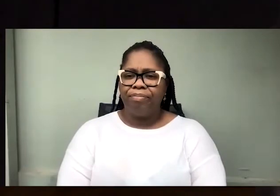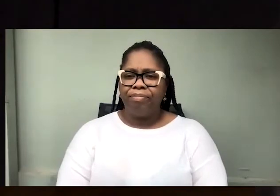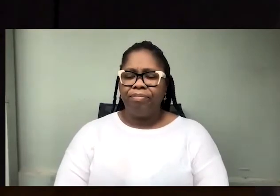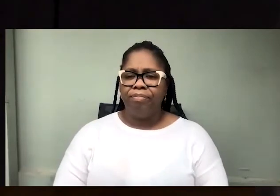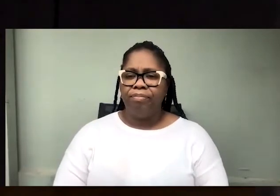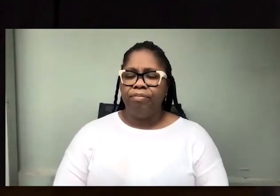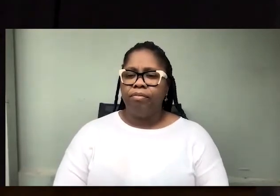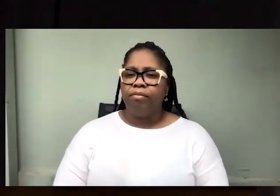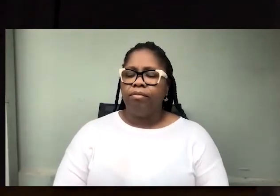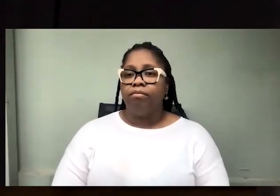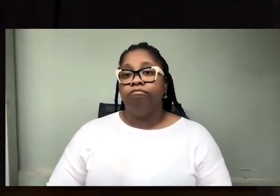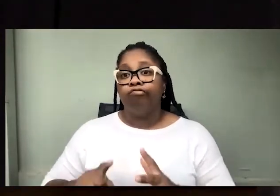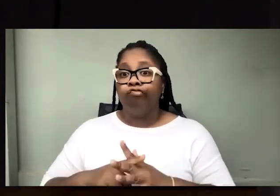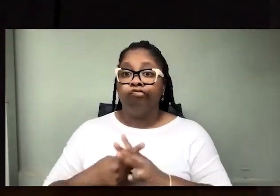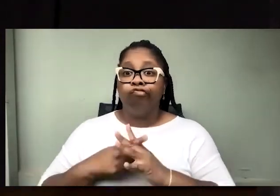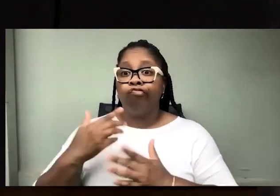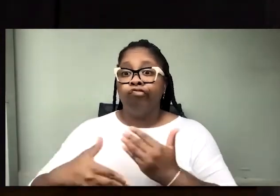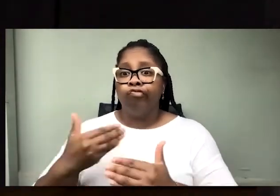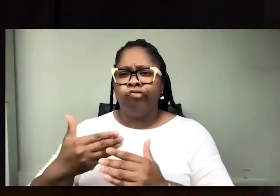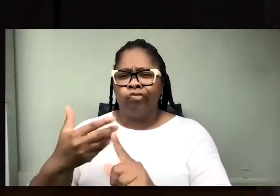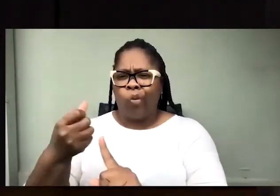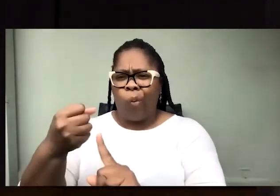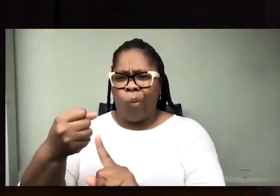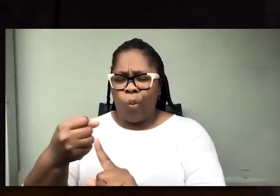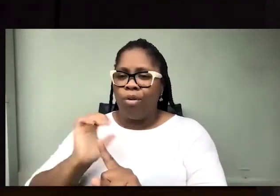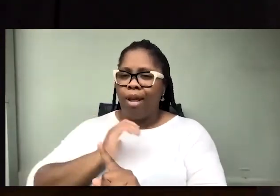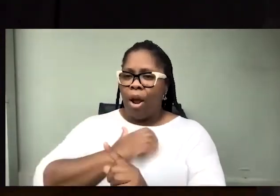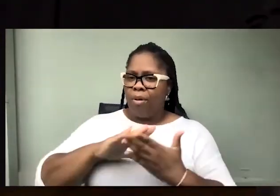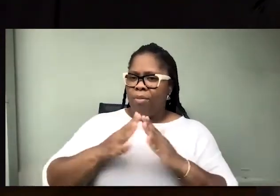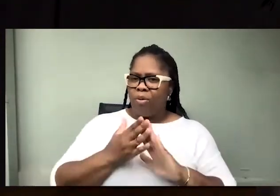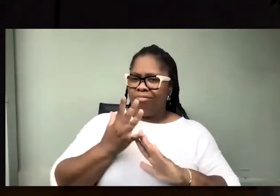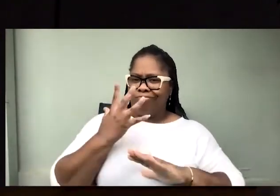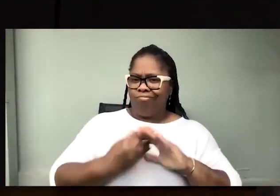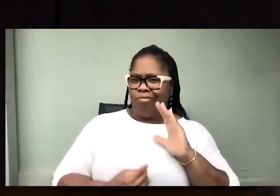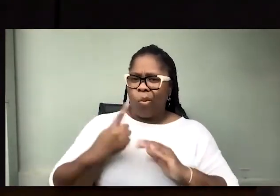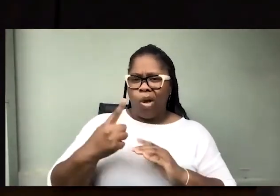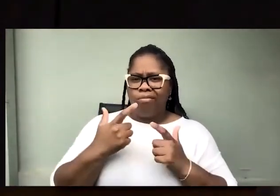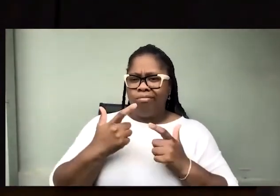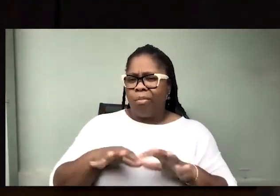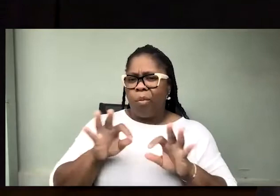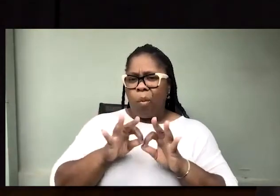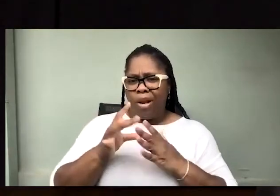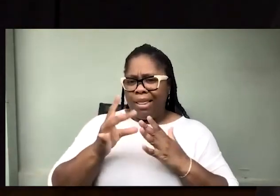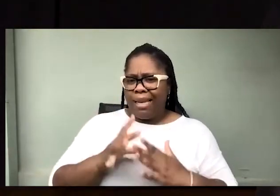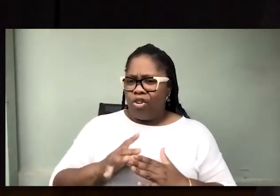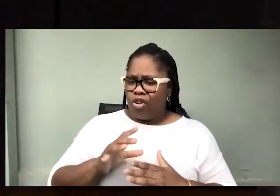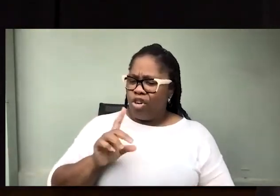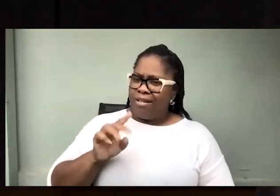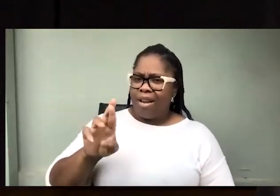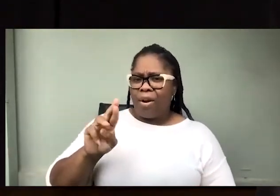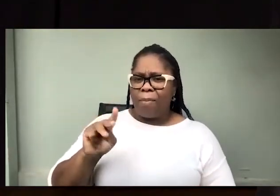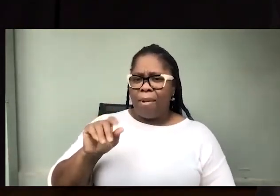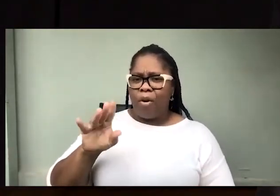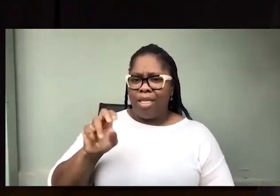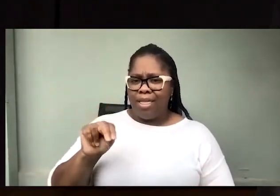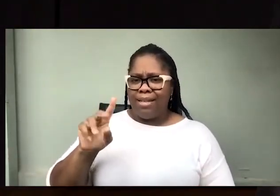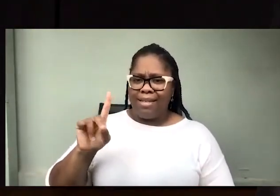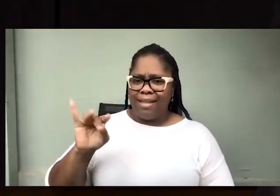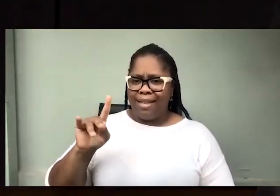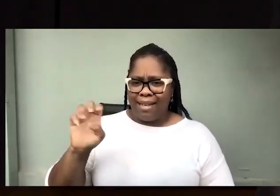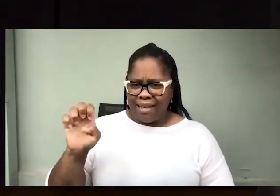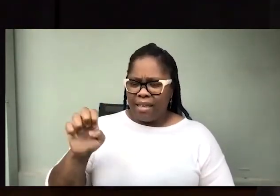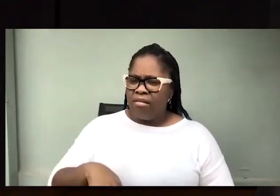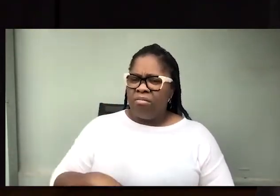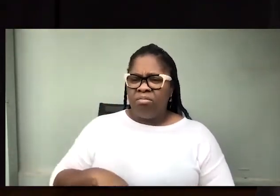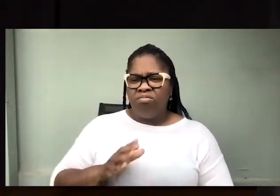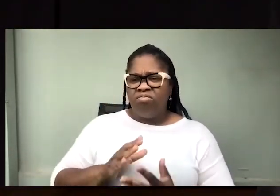Before we begin, our community has lost a major leader this week, Dr. Marilyn Dee. She was a trailblazer,